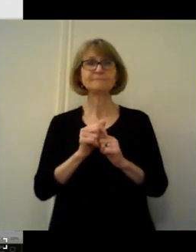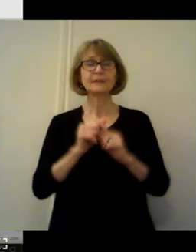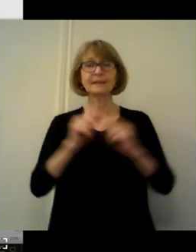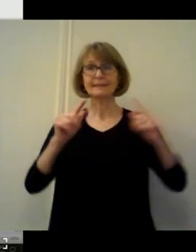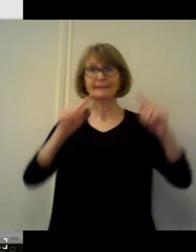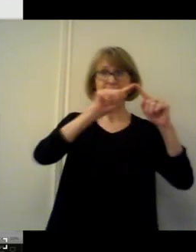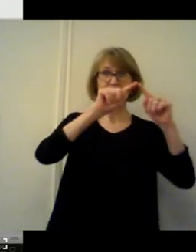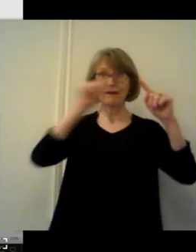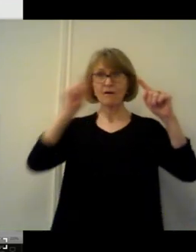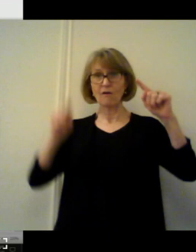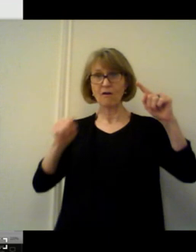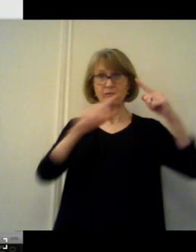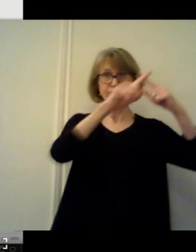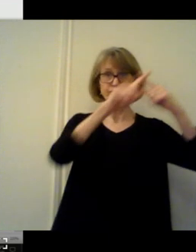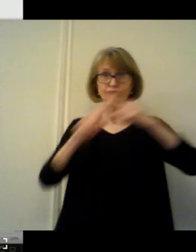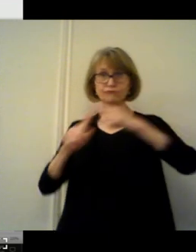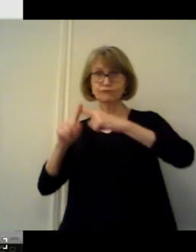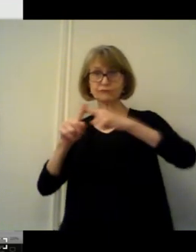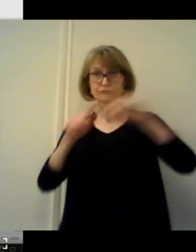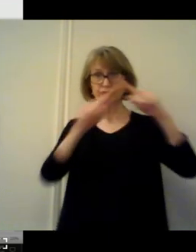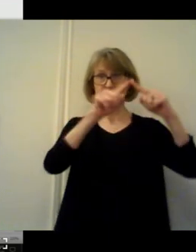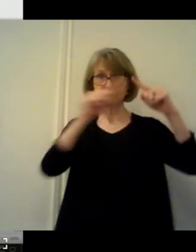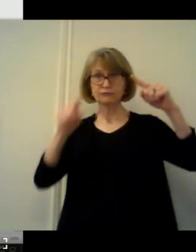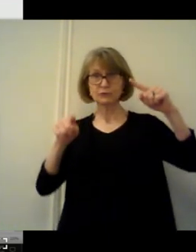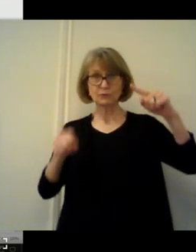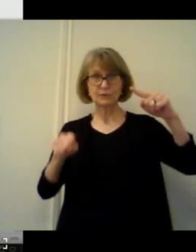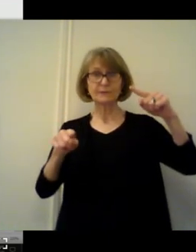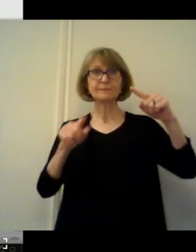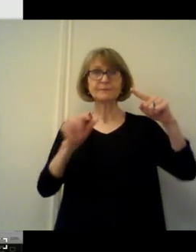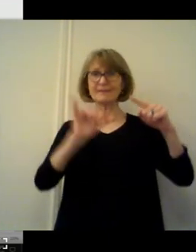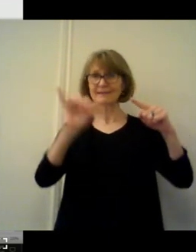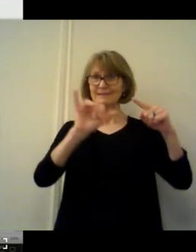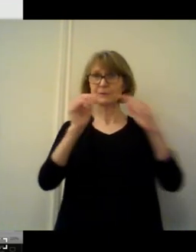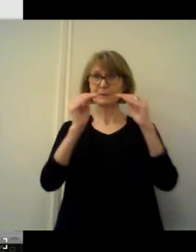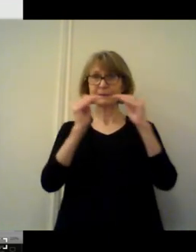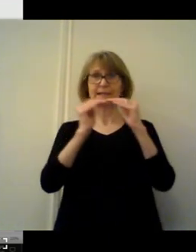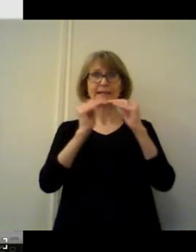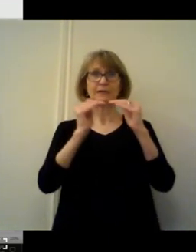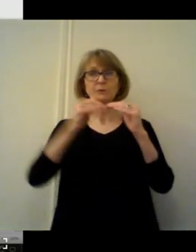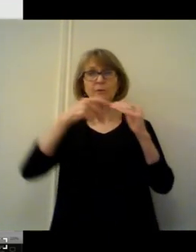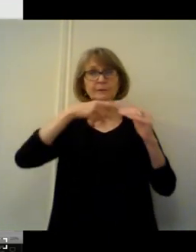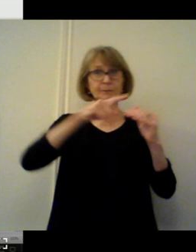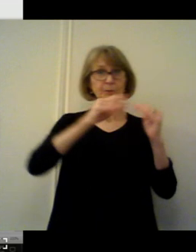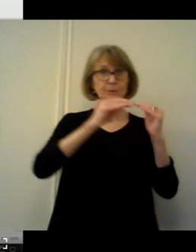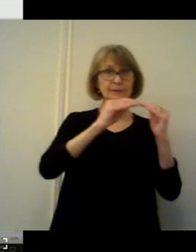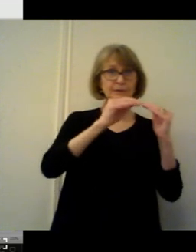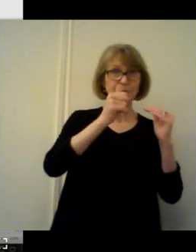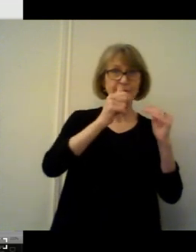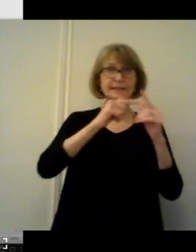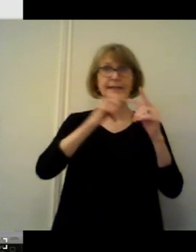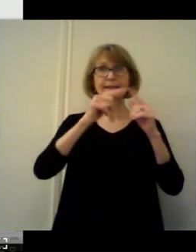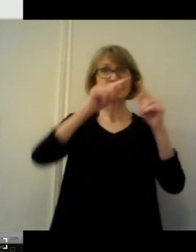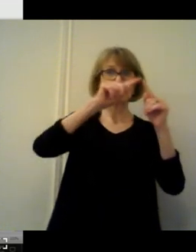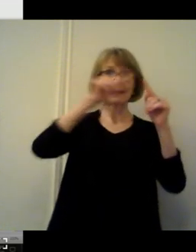intercepted arc, which is this red line, these are going to be equal. So if this purple one were 10, then that means the outer arc